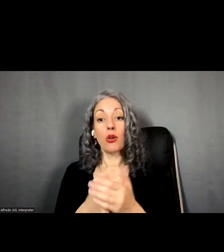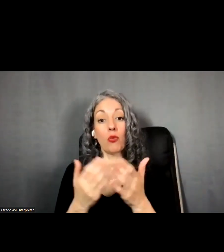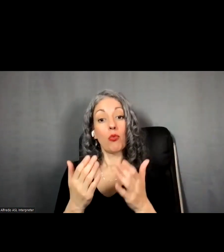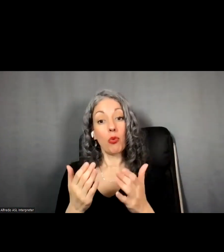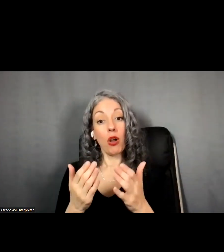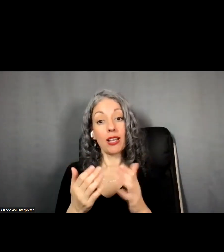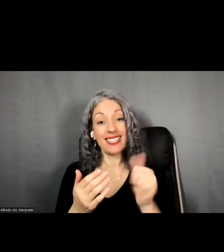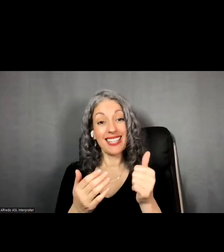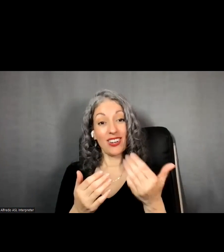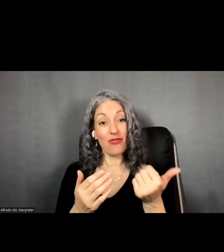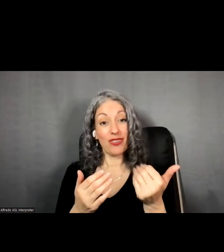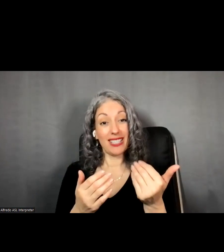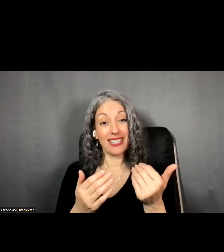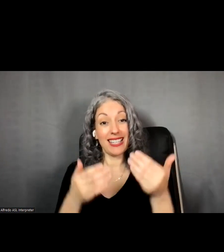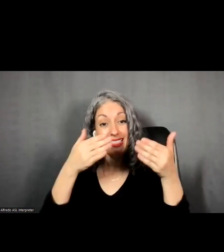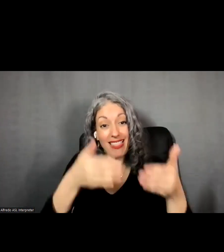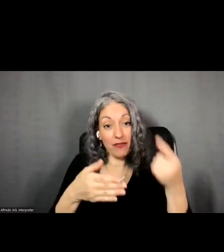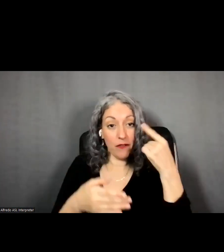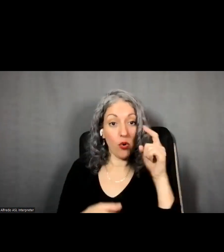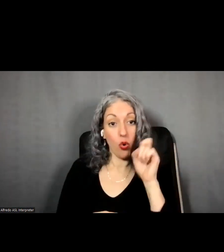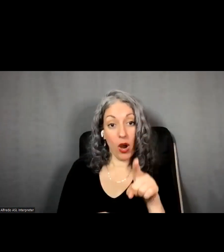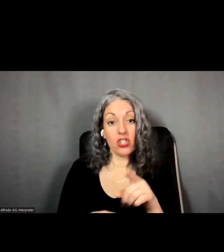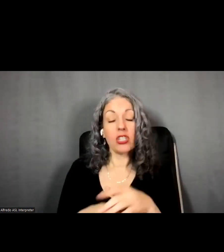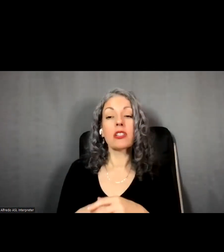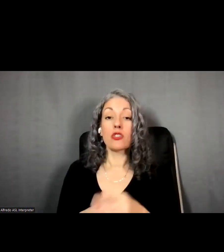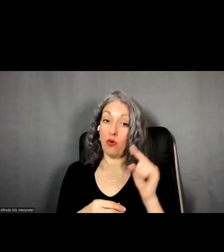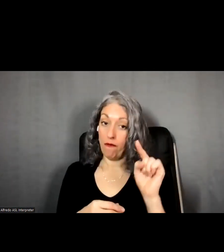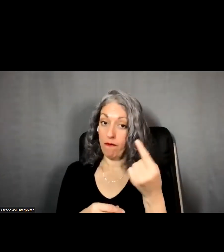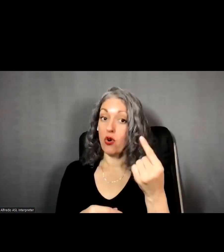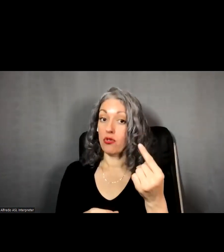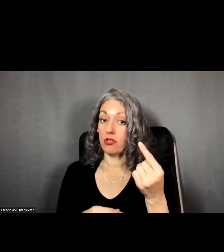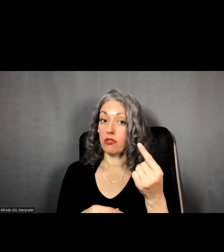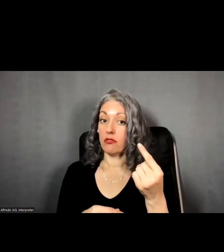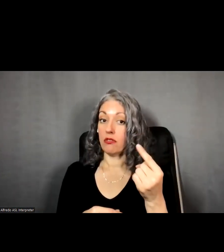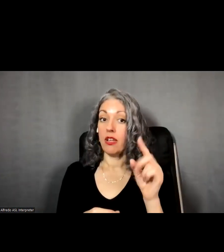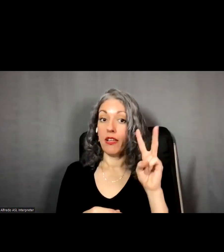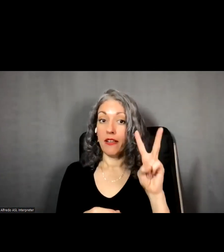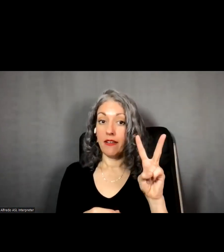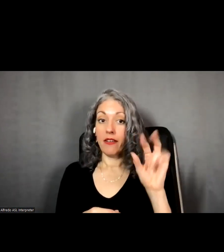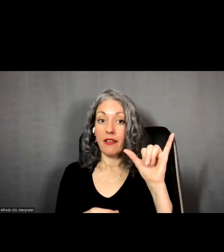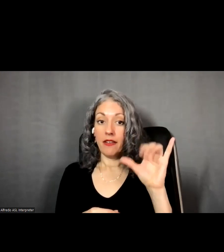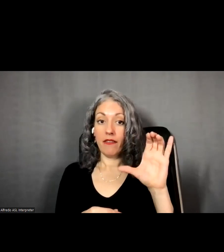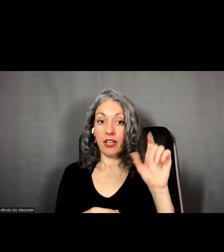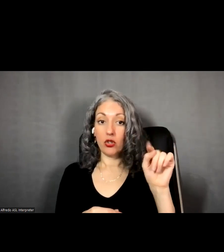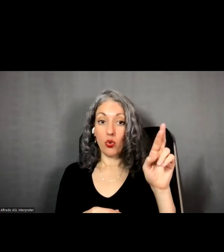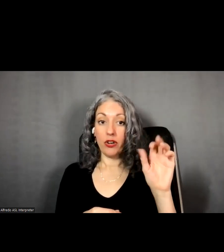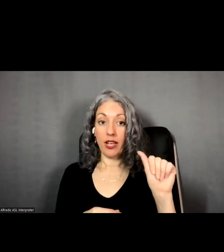or 15 minutes, 10 minutes really for questions. So first we will hear from Victoria Jump, who is with